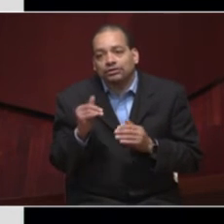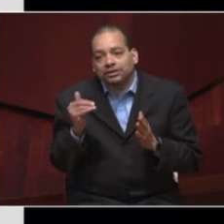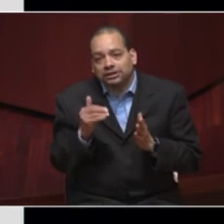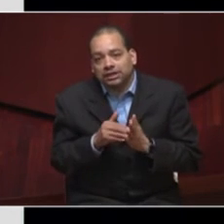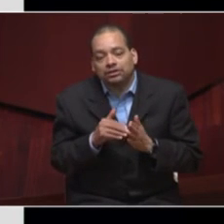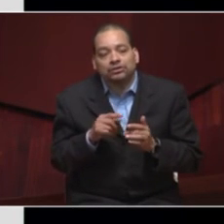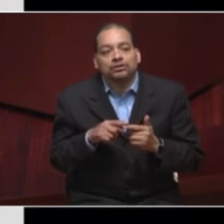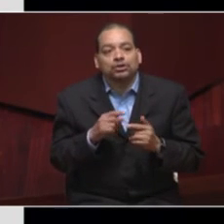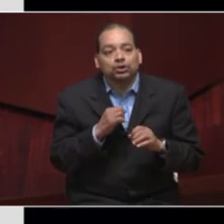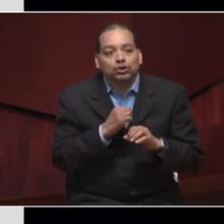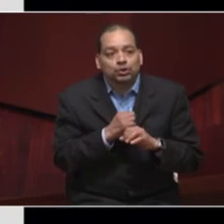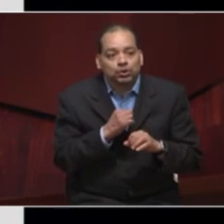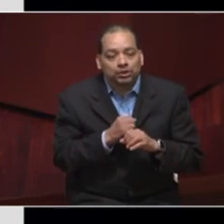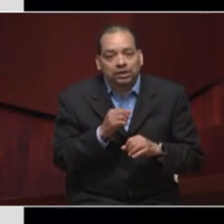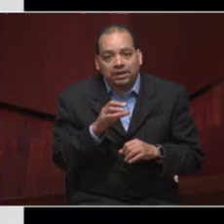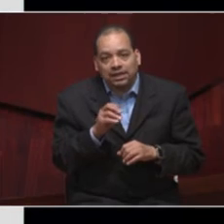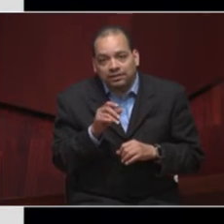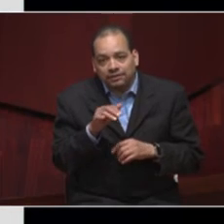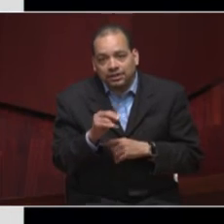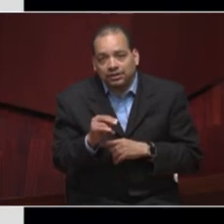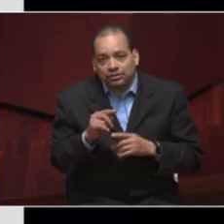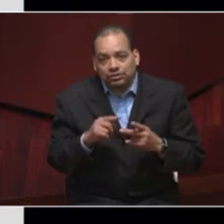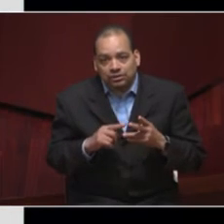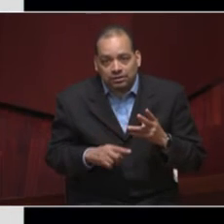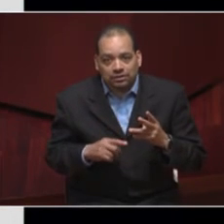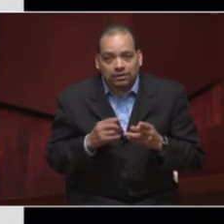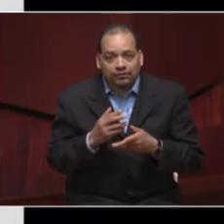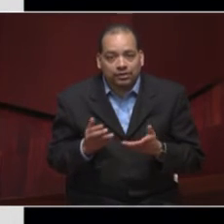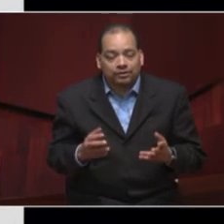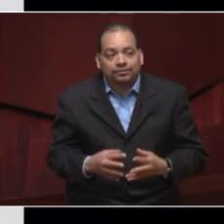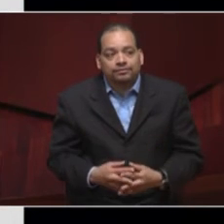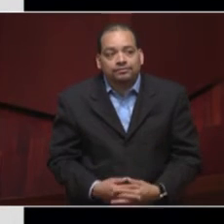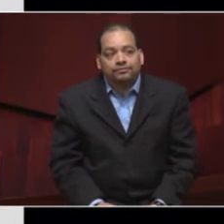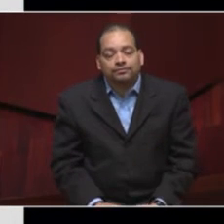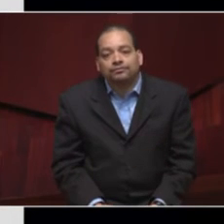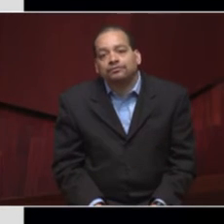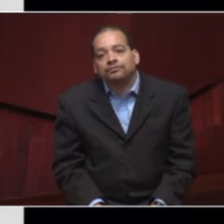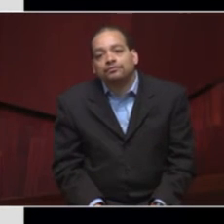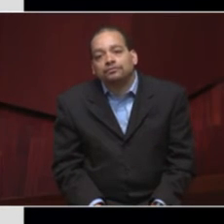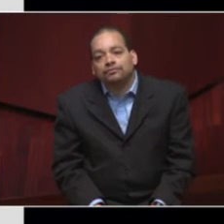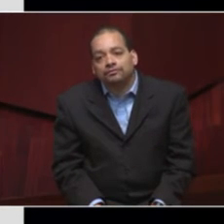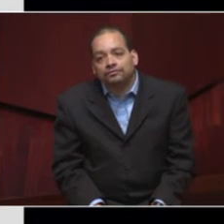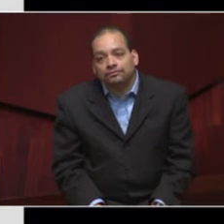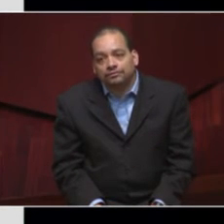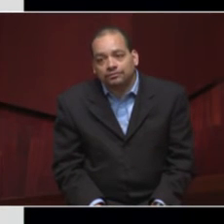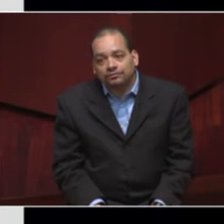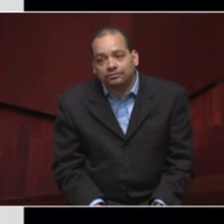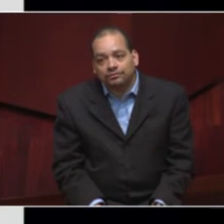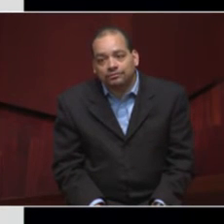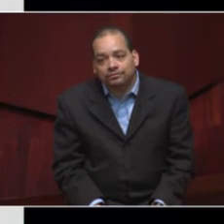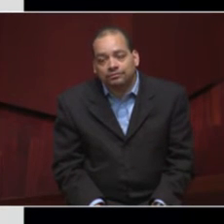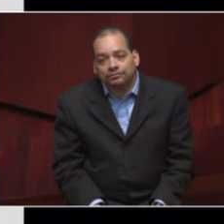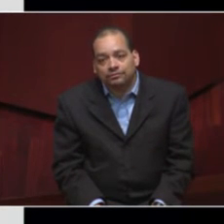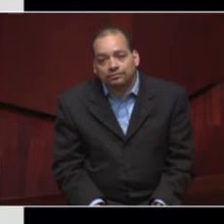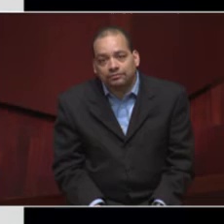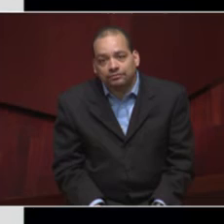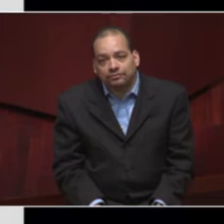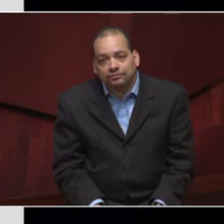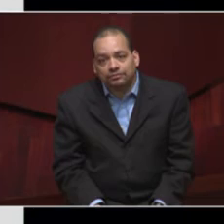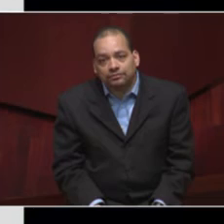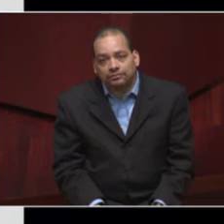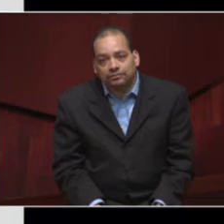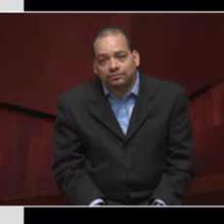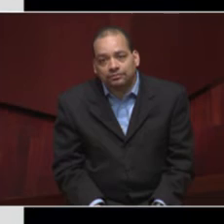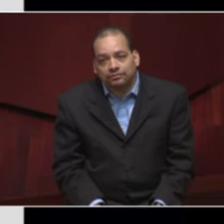and charge account, the type of new records transfer that you can create. Now, thinking about some things that